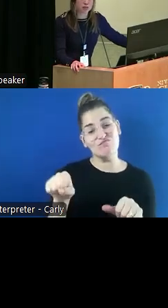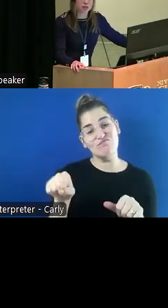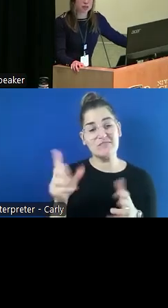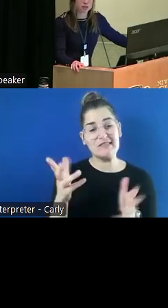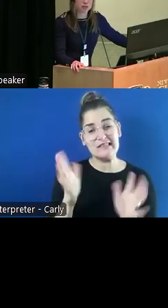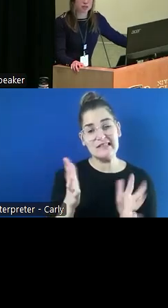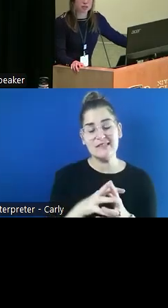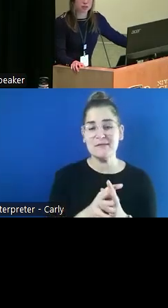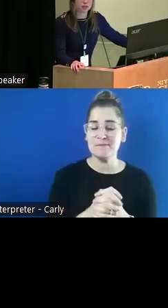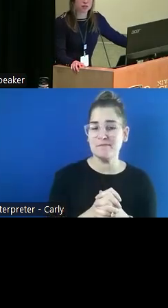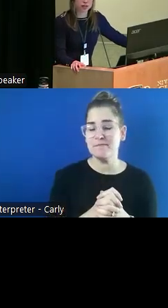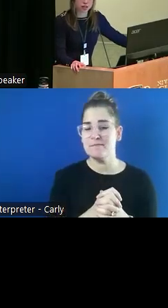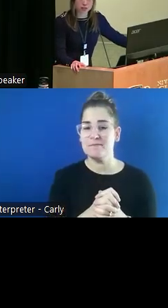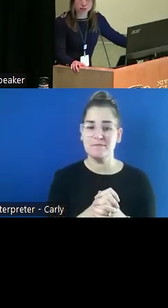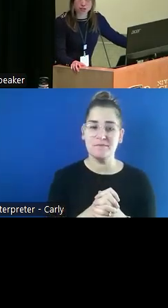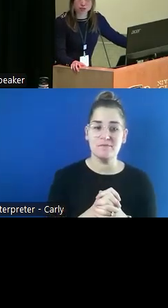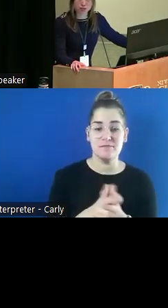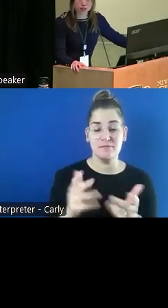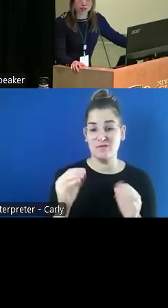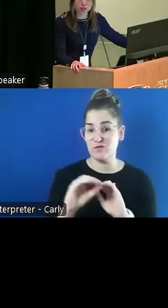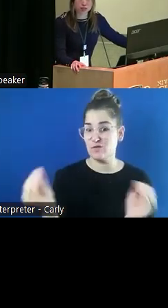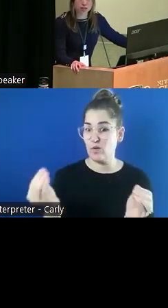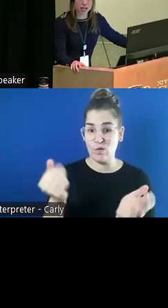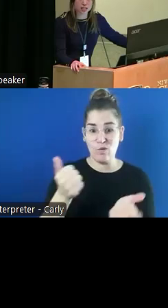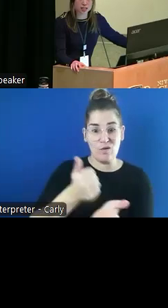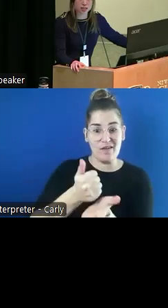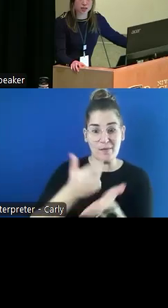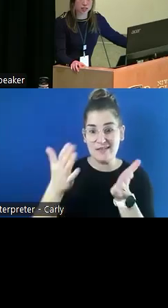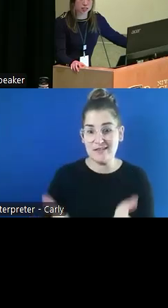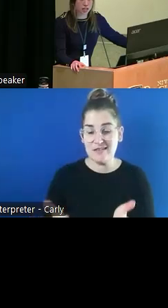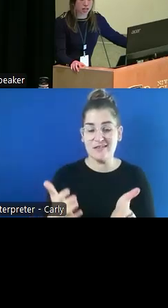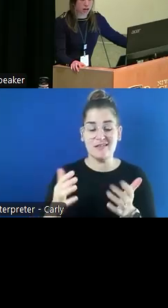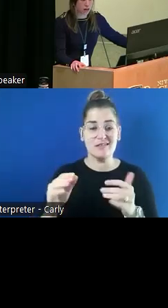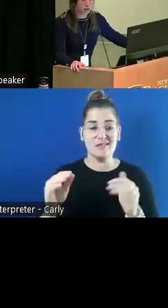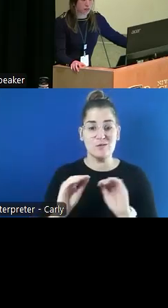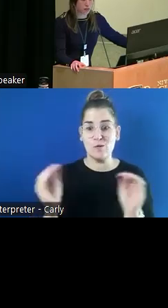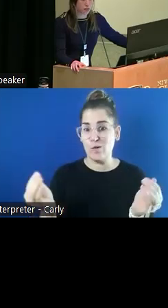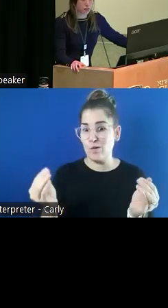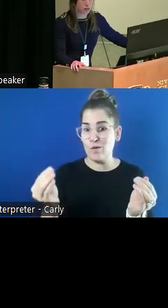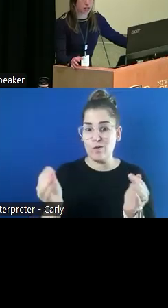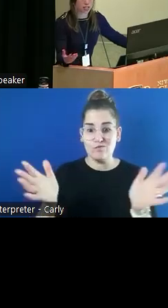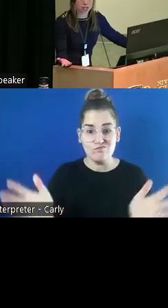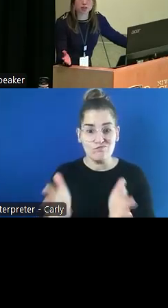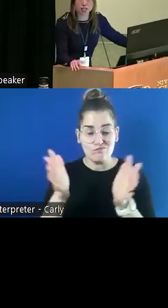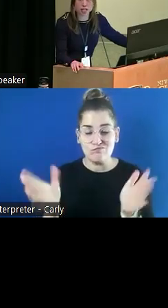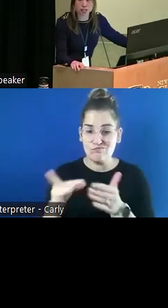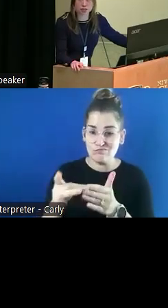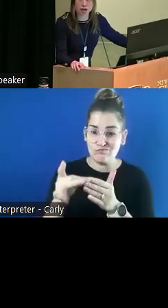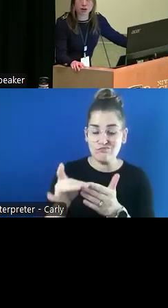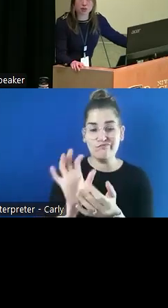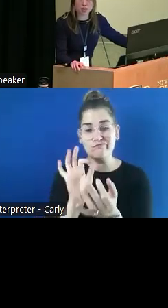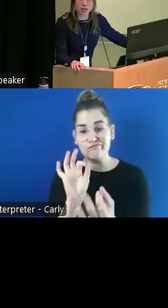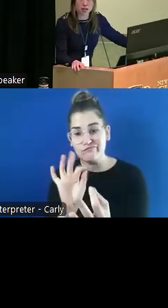without a therapist, without guidance on that psychoeducation